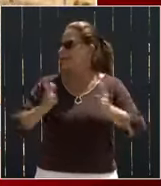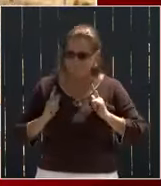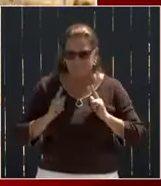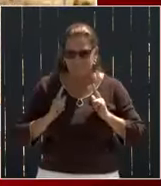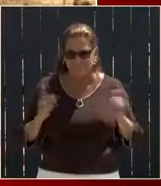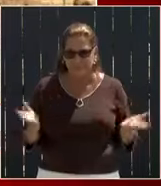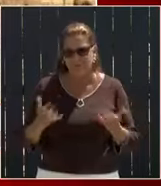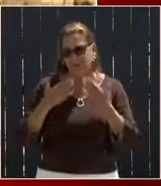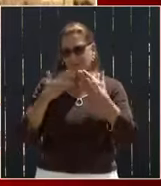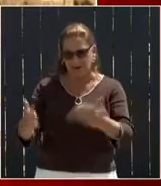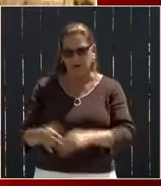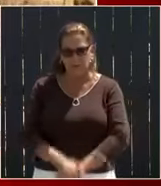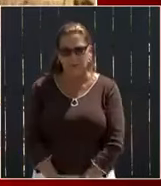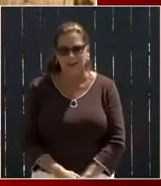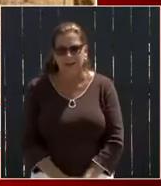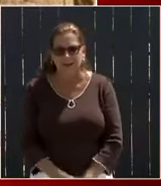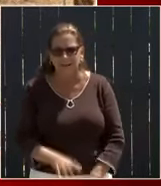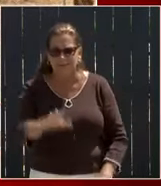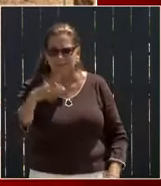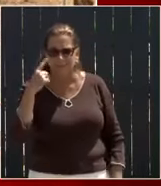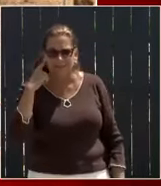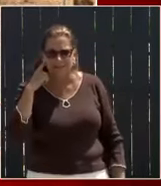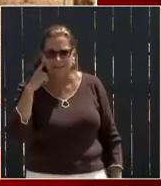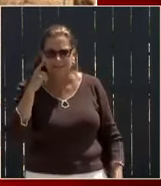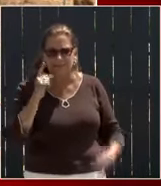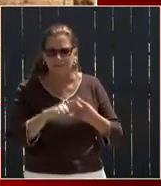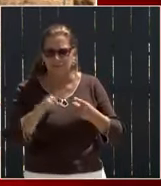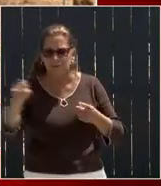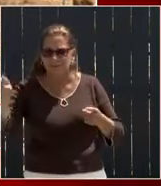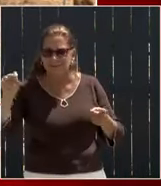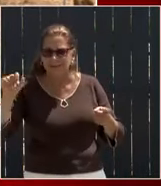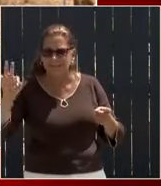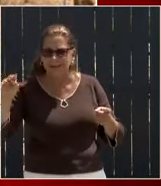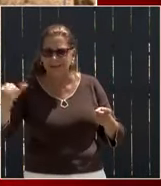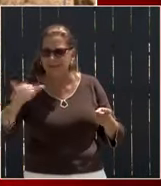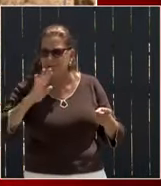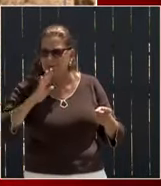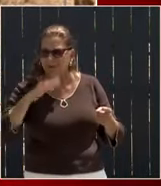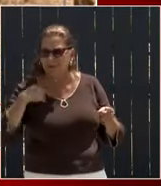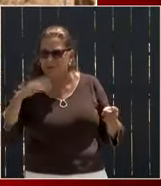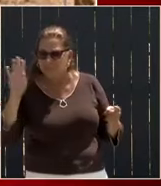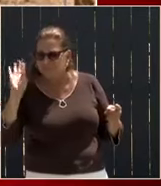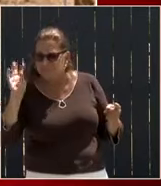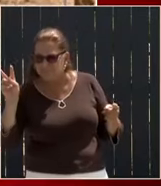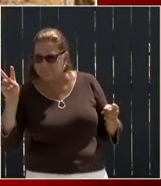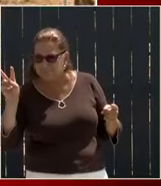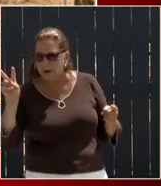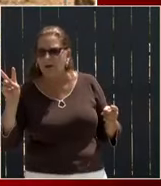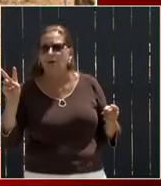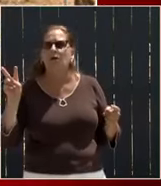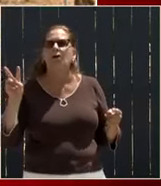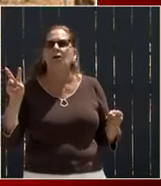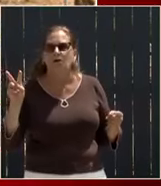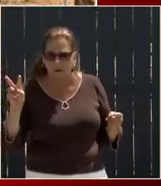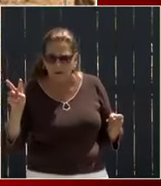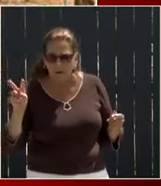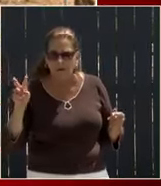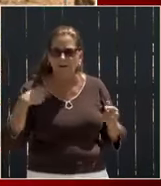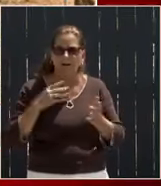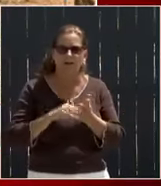As I was listening to Tiffany talk, I was reminded of something I learned when I